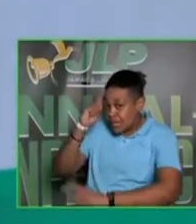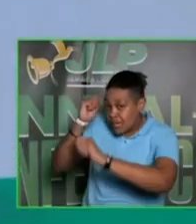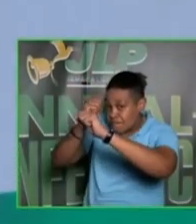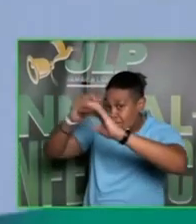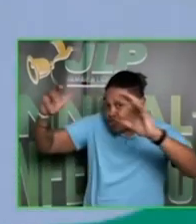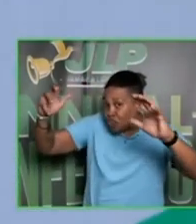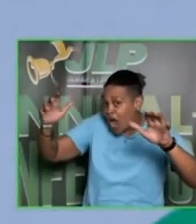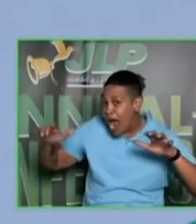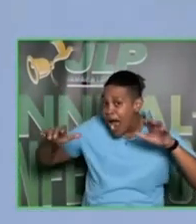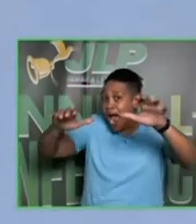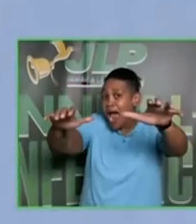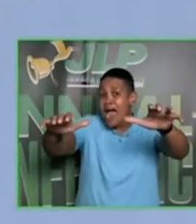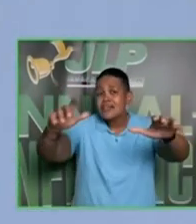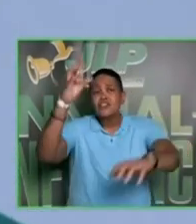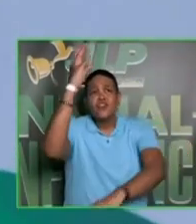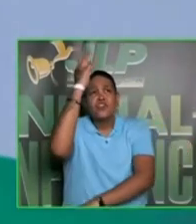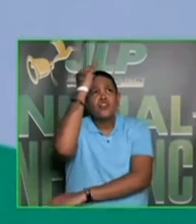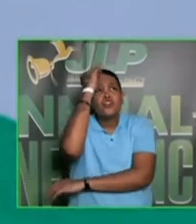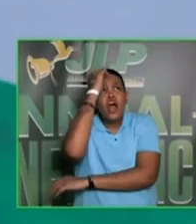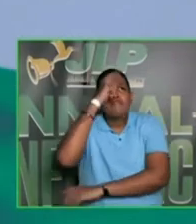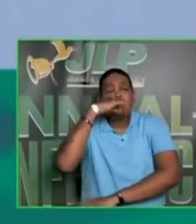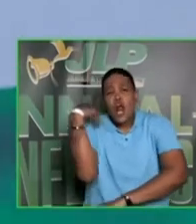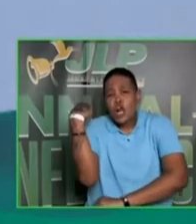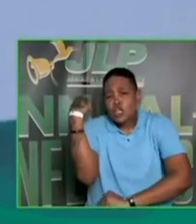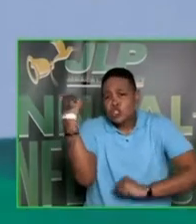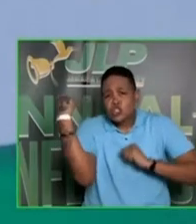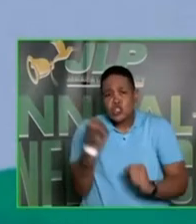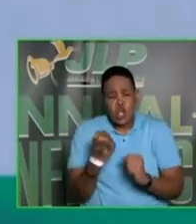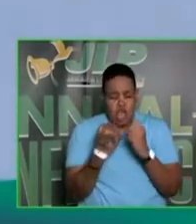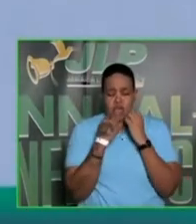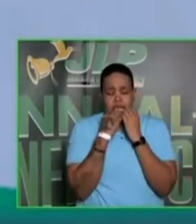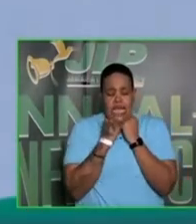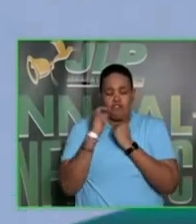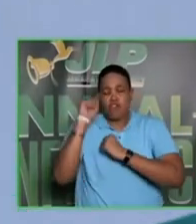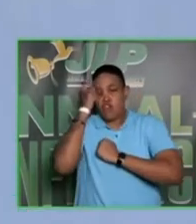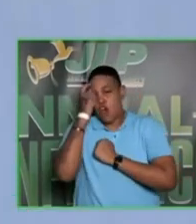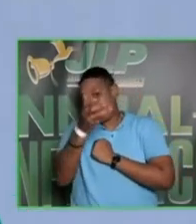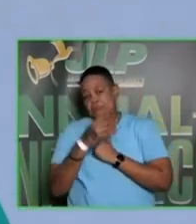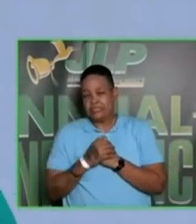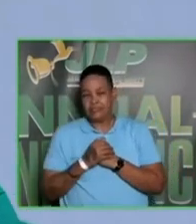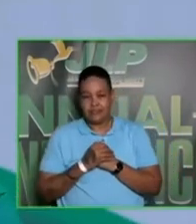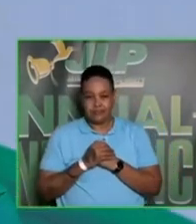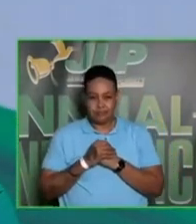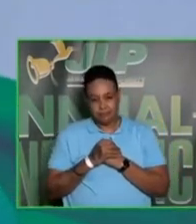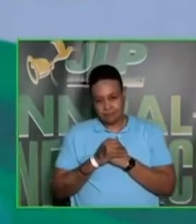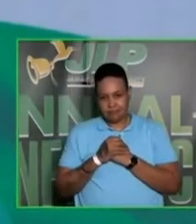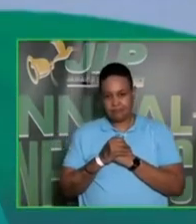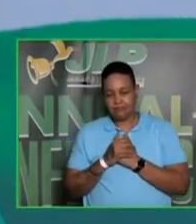action, thoughtfulness of a strong and caring government.